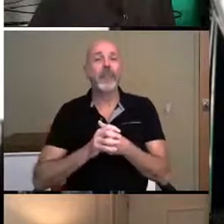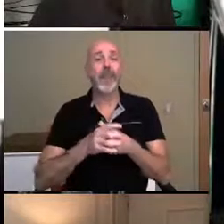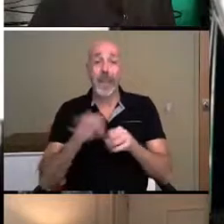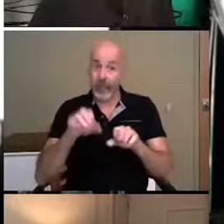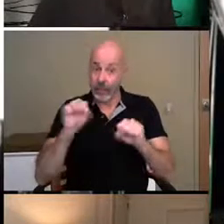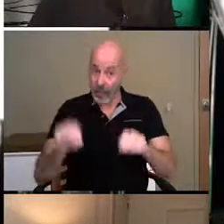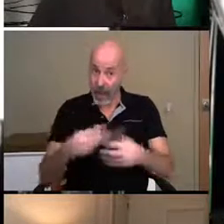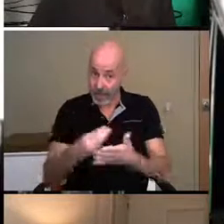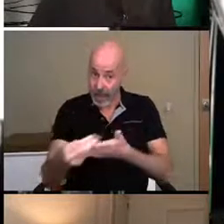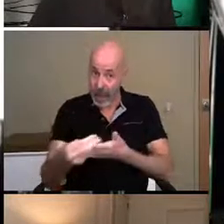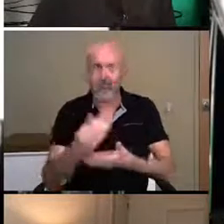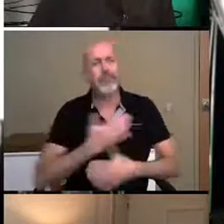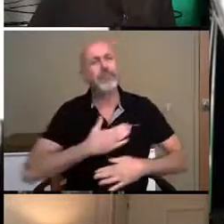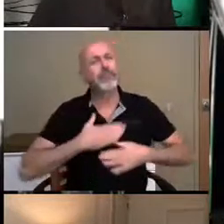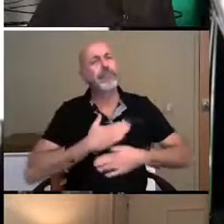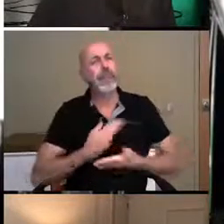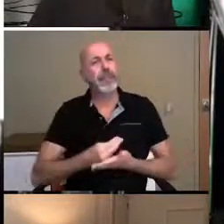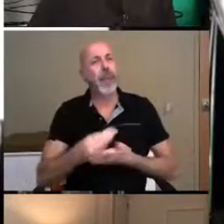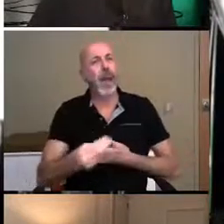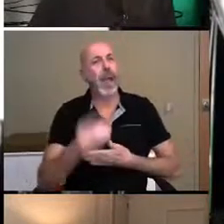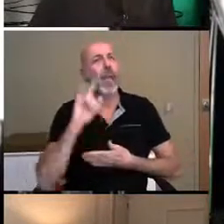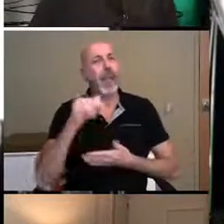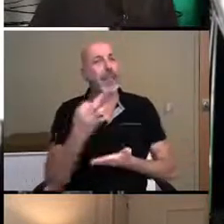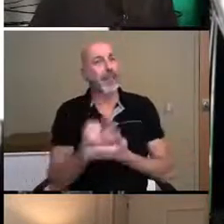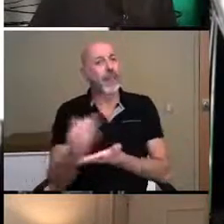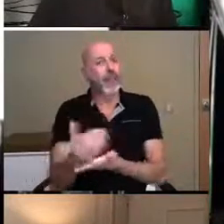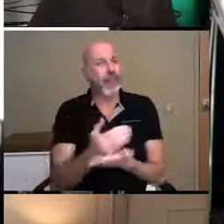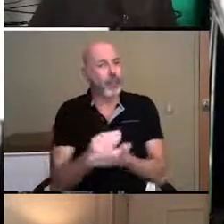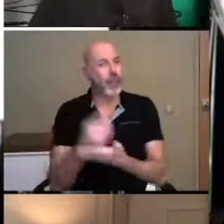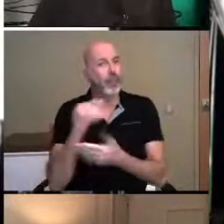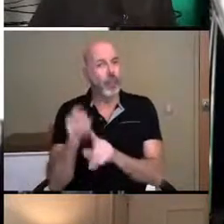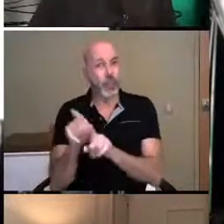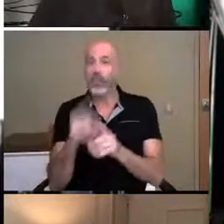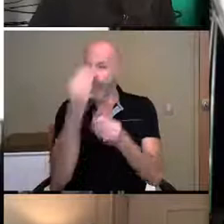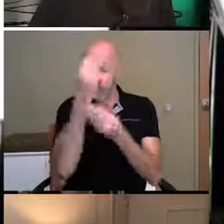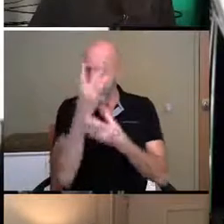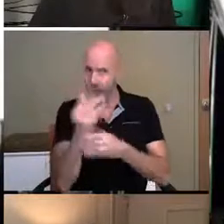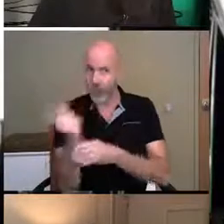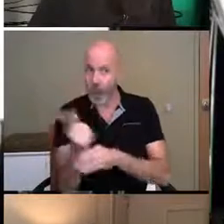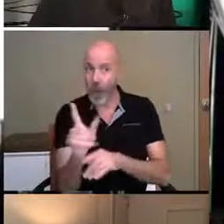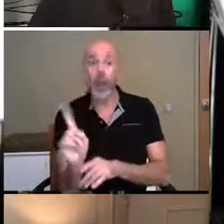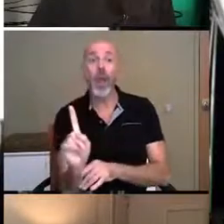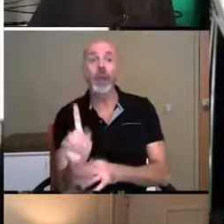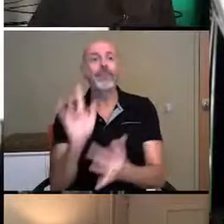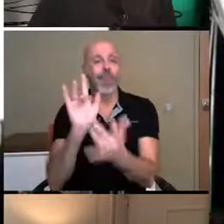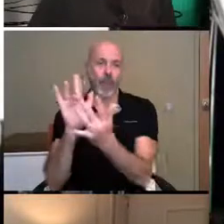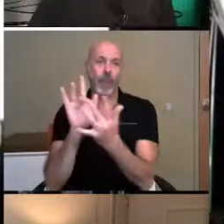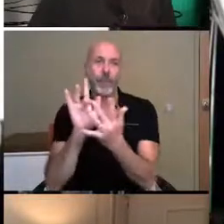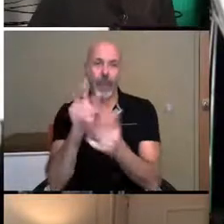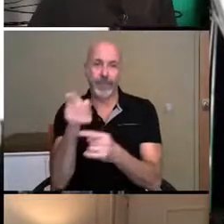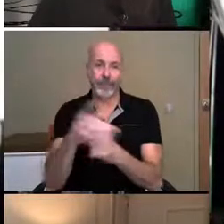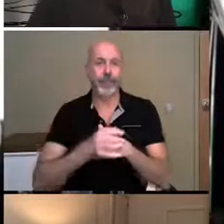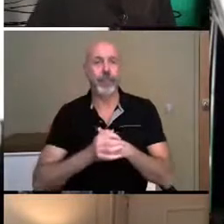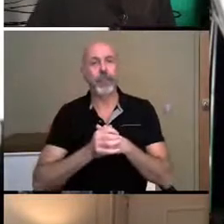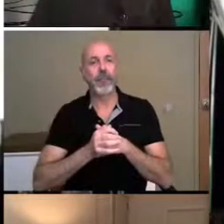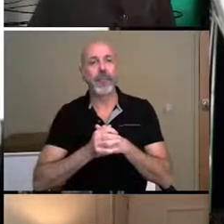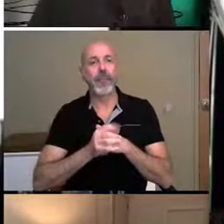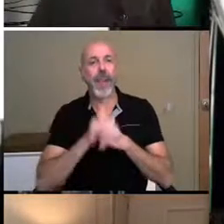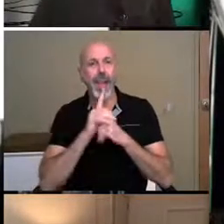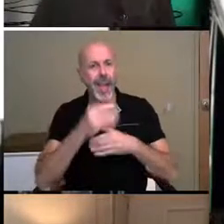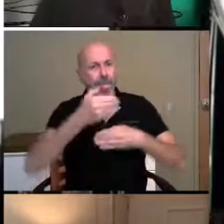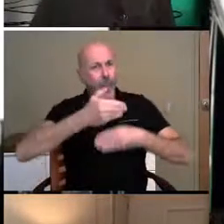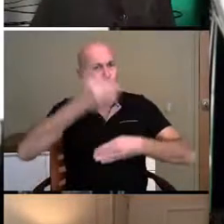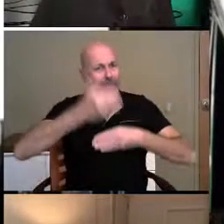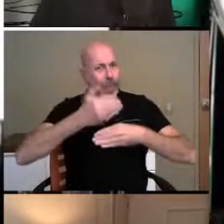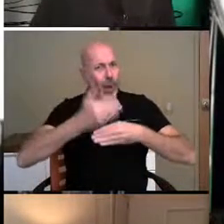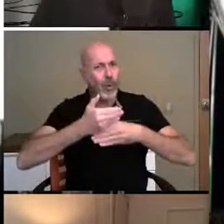can, because that's a fundraiser. All that information is on the website. And put Pride in your windows